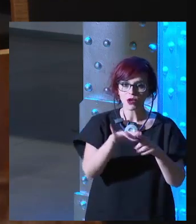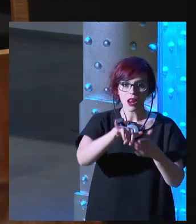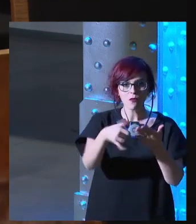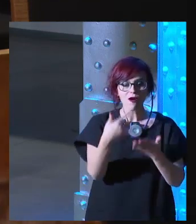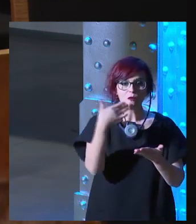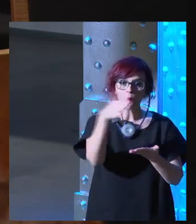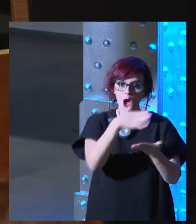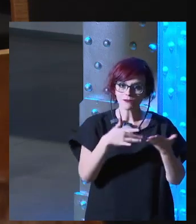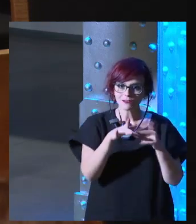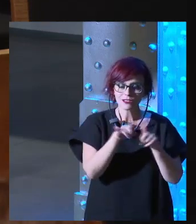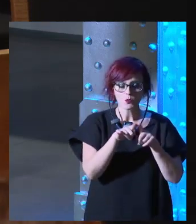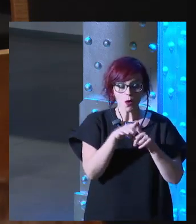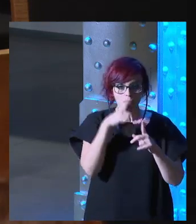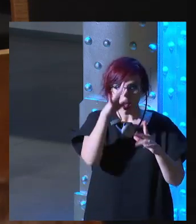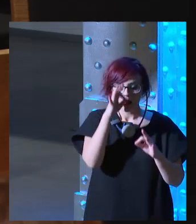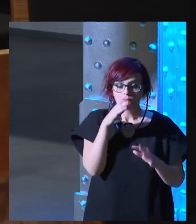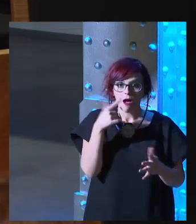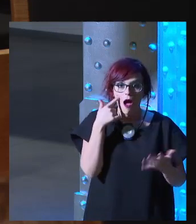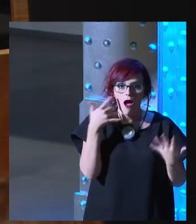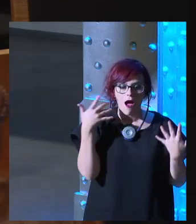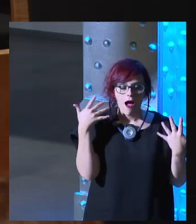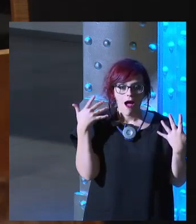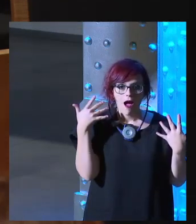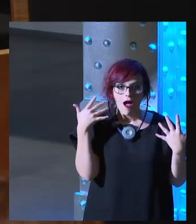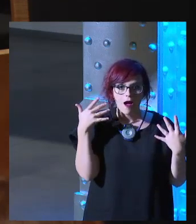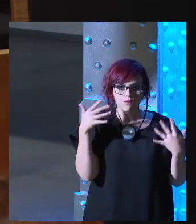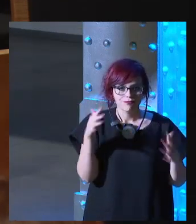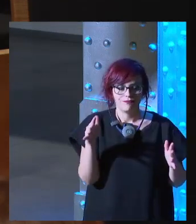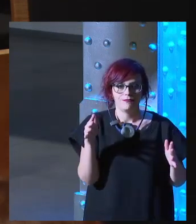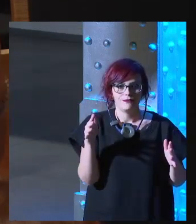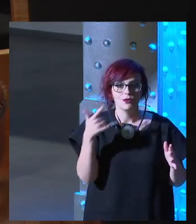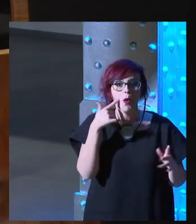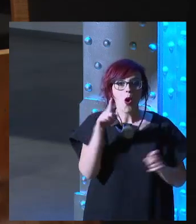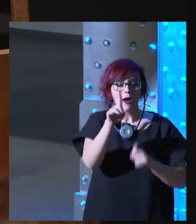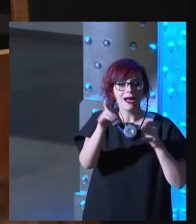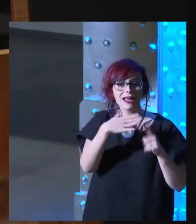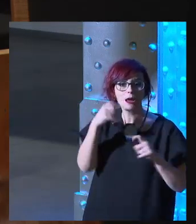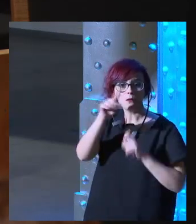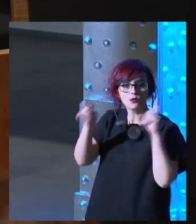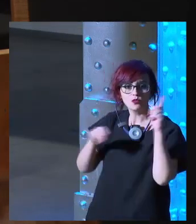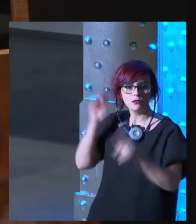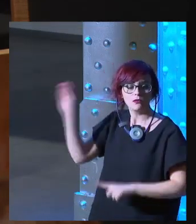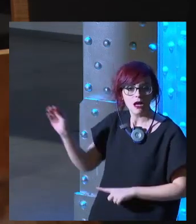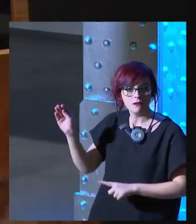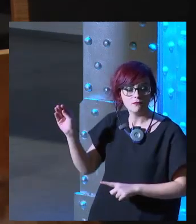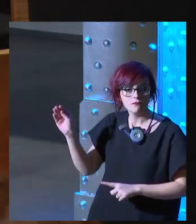obvious, it was like enlightenment, like doing maths. So my question is, how did you, what made you realize that